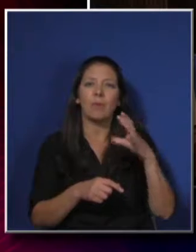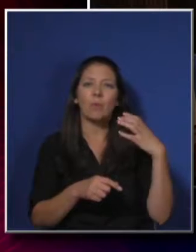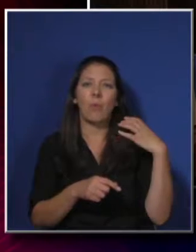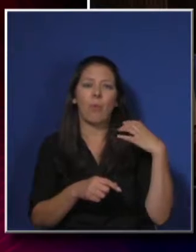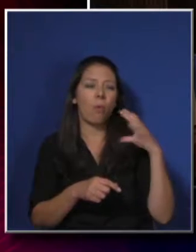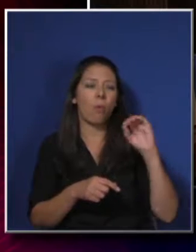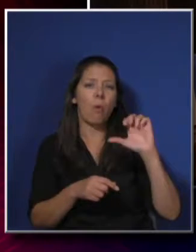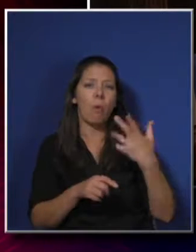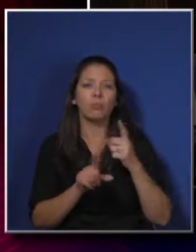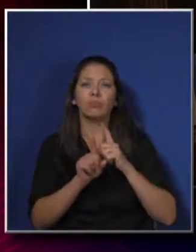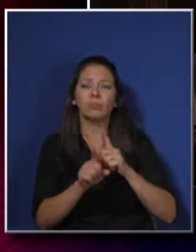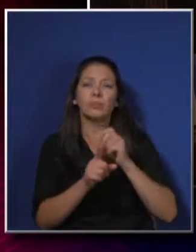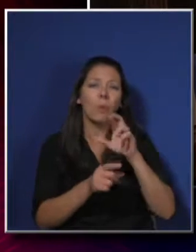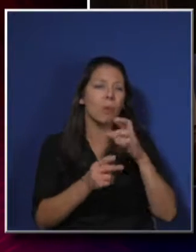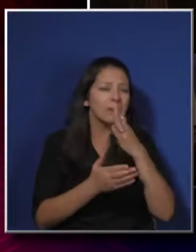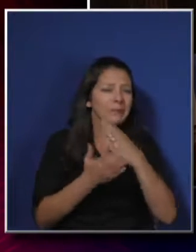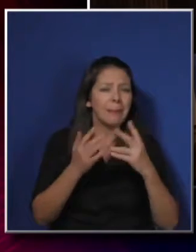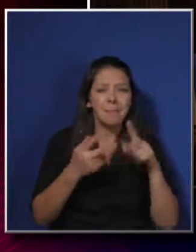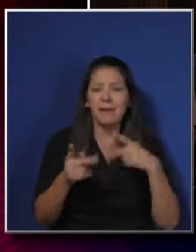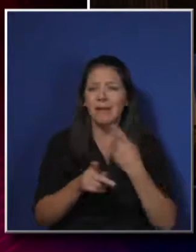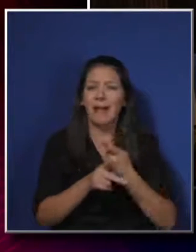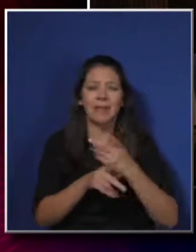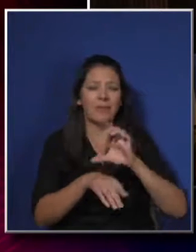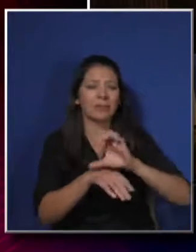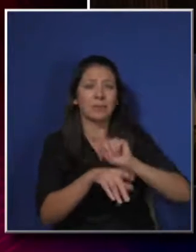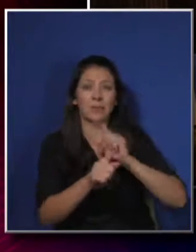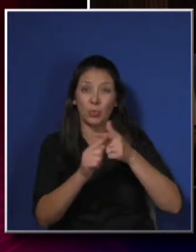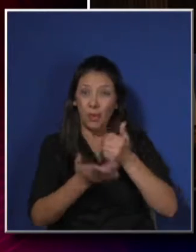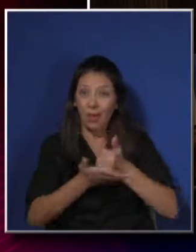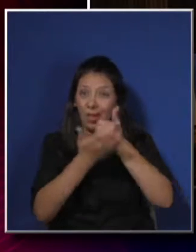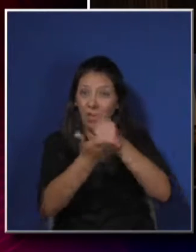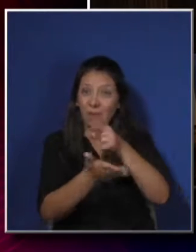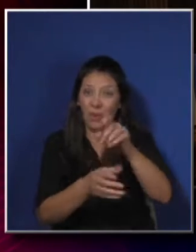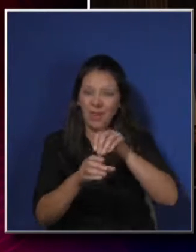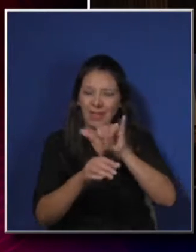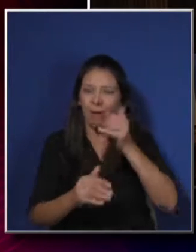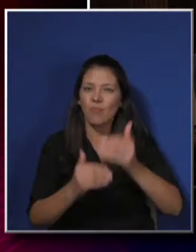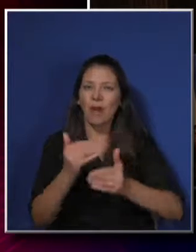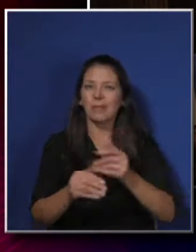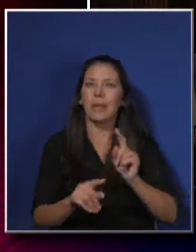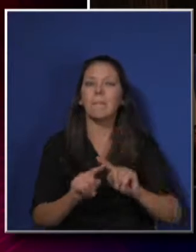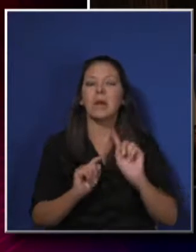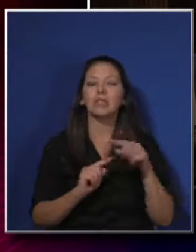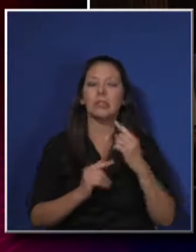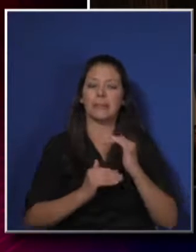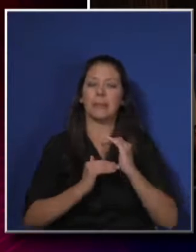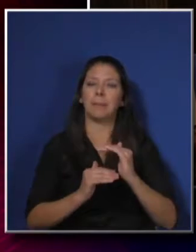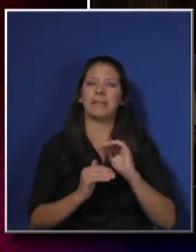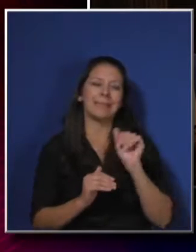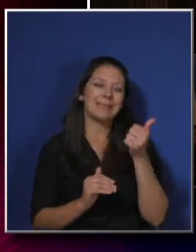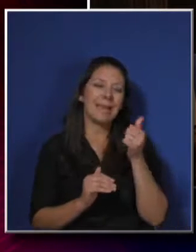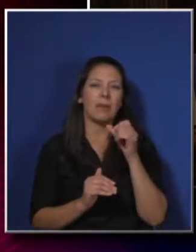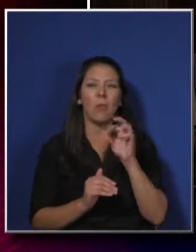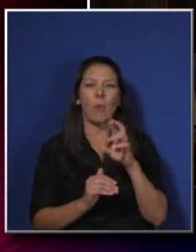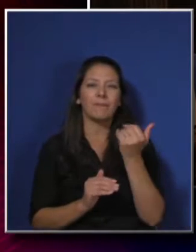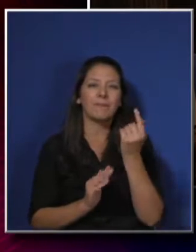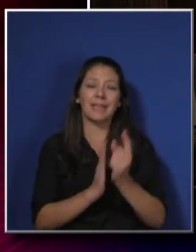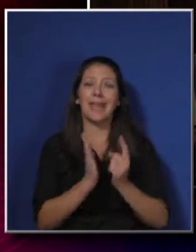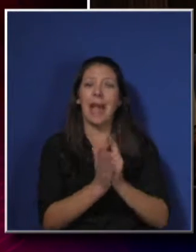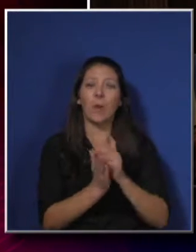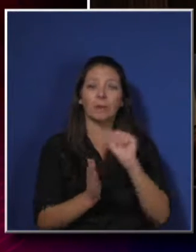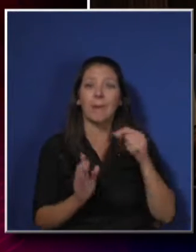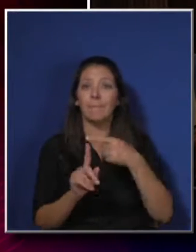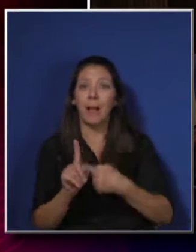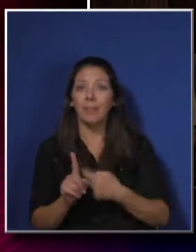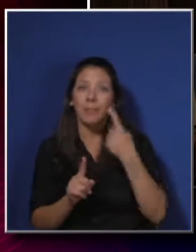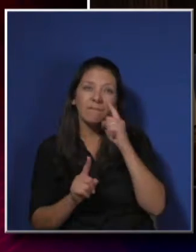consultant to help you through the process, but on a limited basis, 10 or 15 hours a month for 6 months,